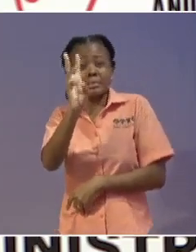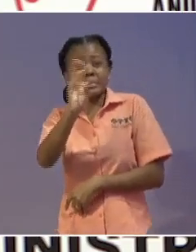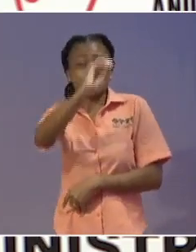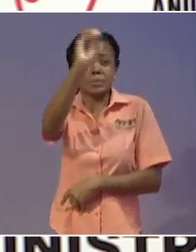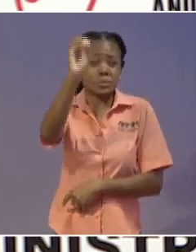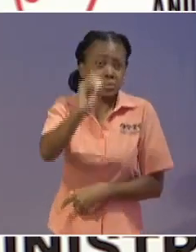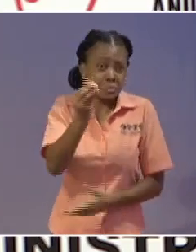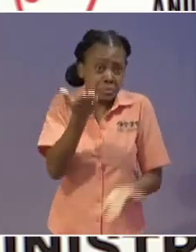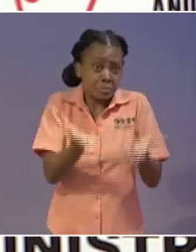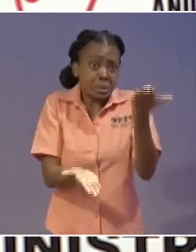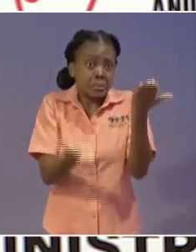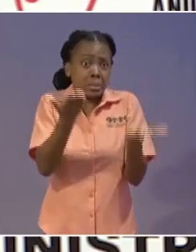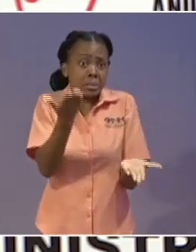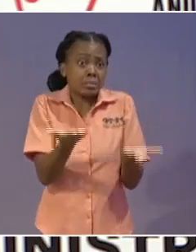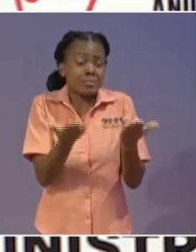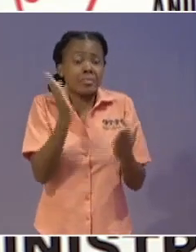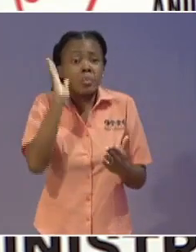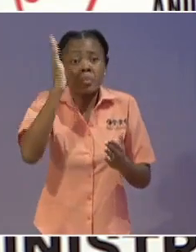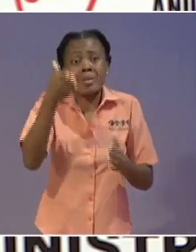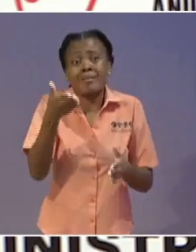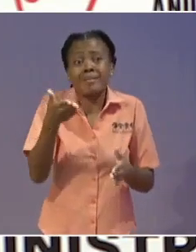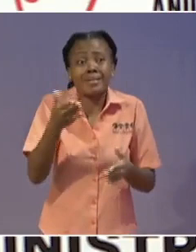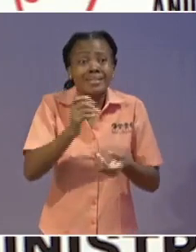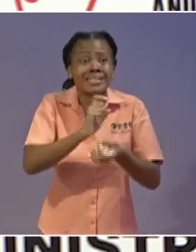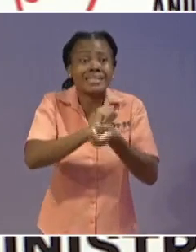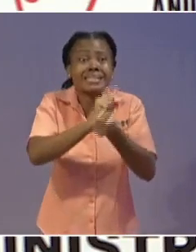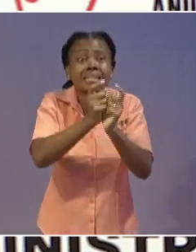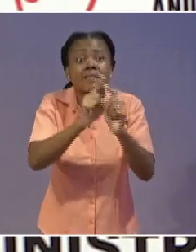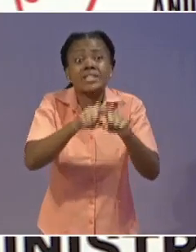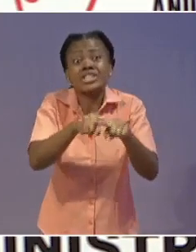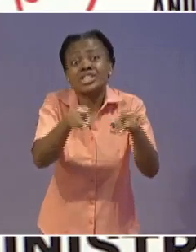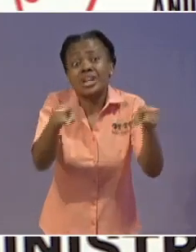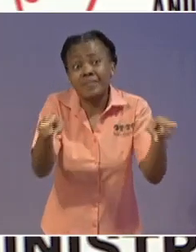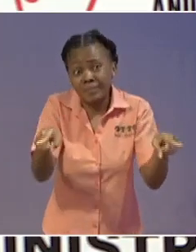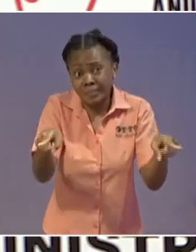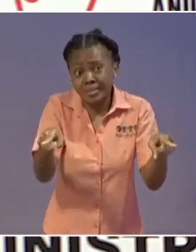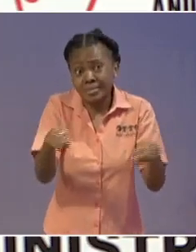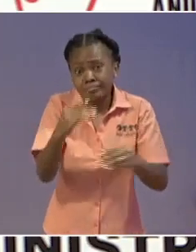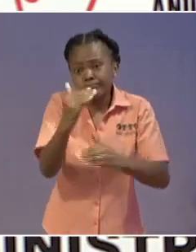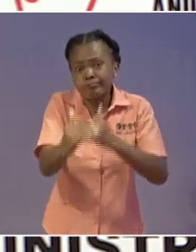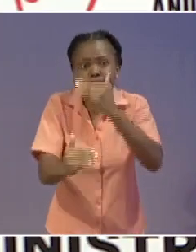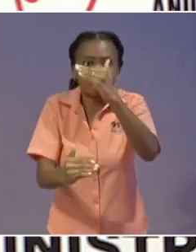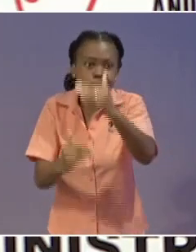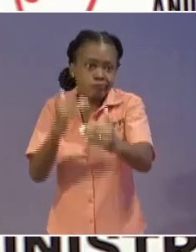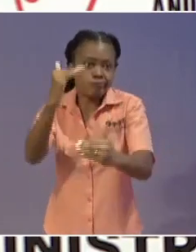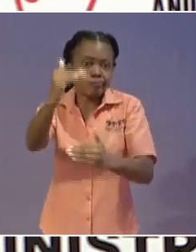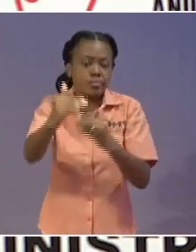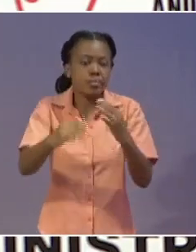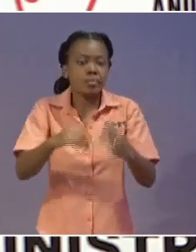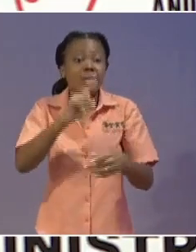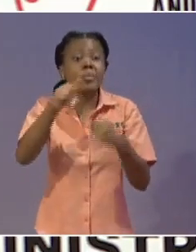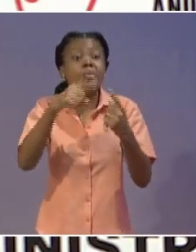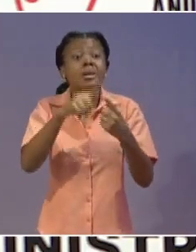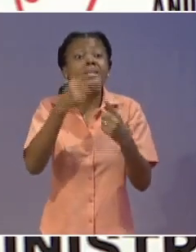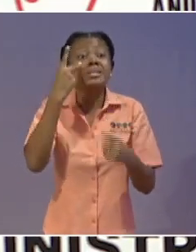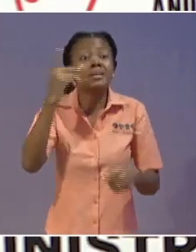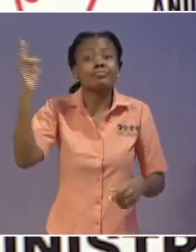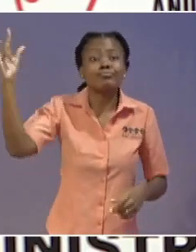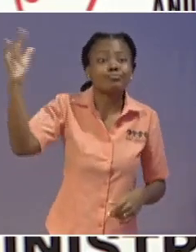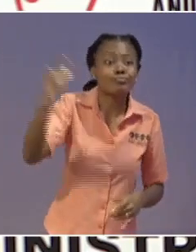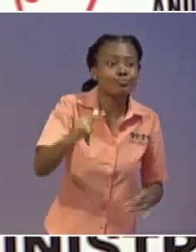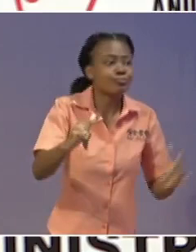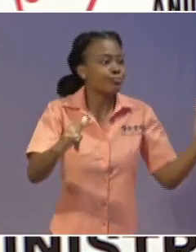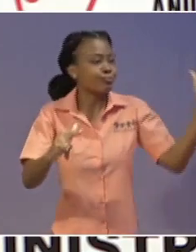concern coming into the country and into the world, you find that in terms of infections and people being hospitalized, you might